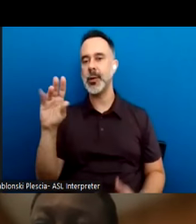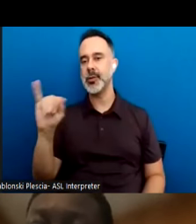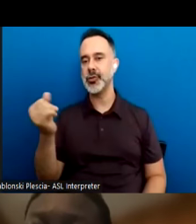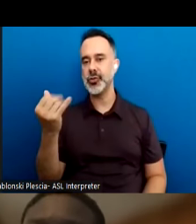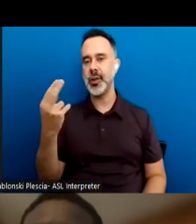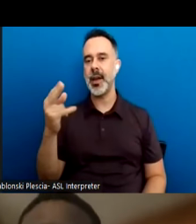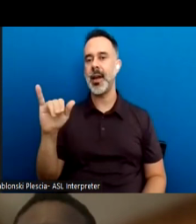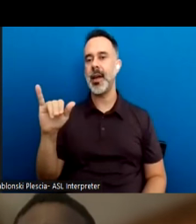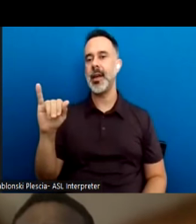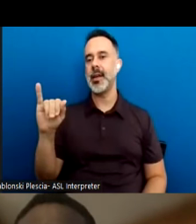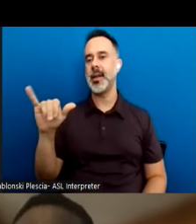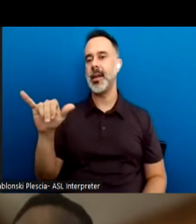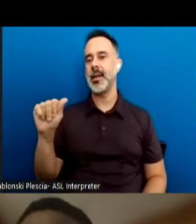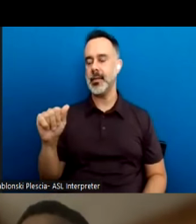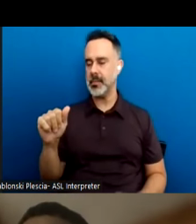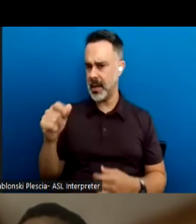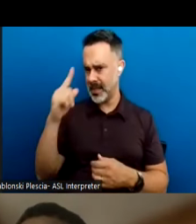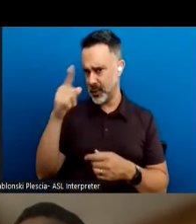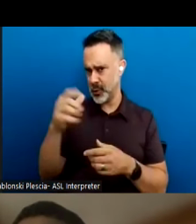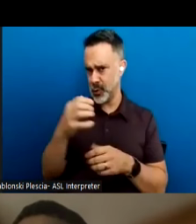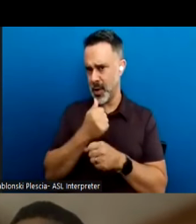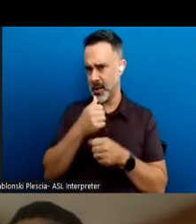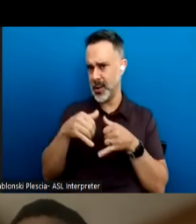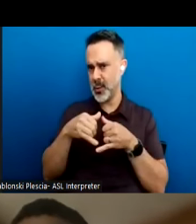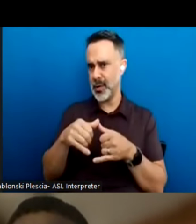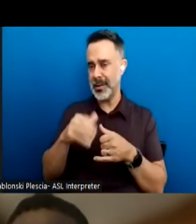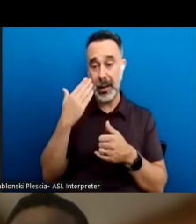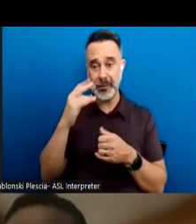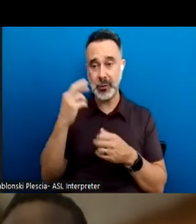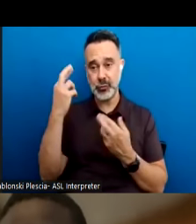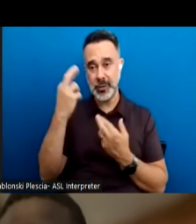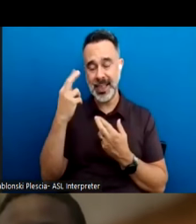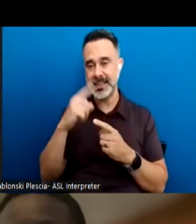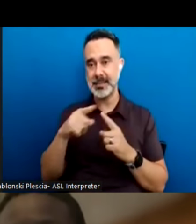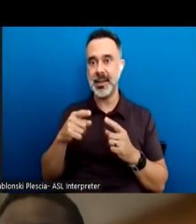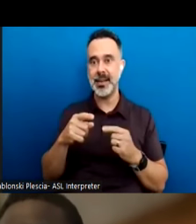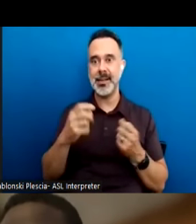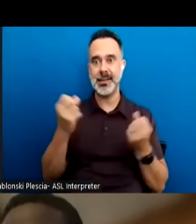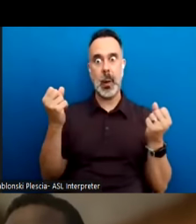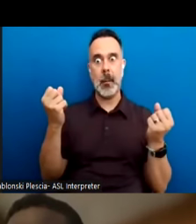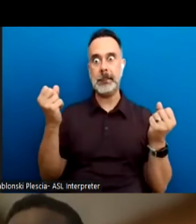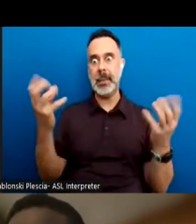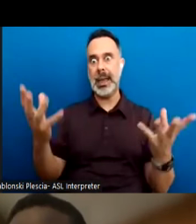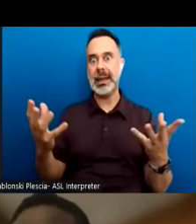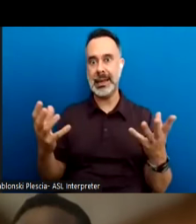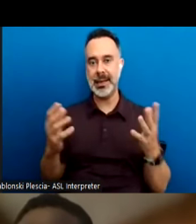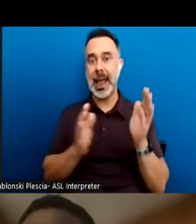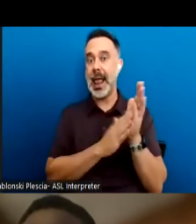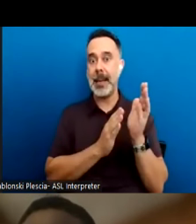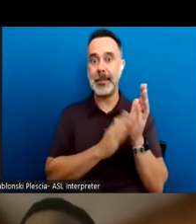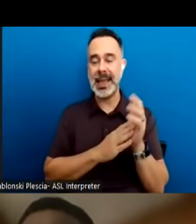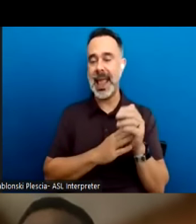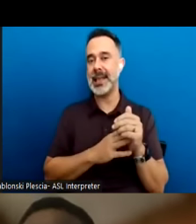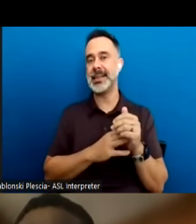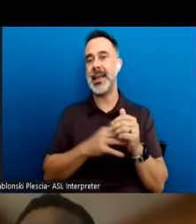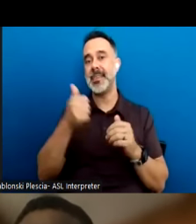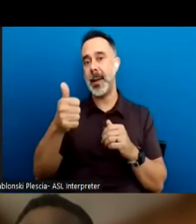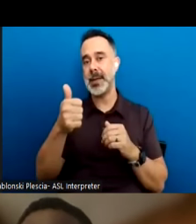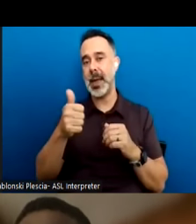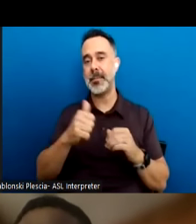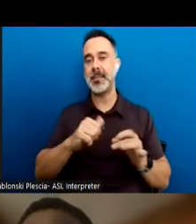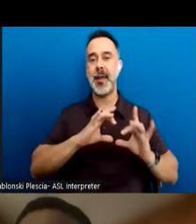think you won an award. I don't know if you realize, but as you're talking, there are so many clapping hands and thumbs up and